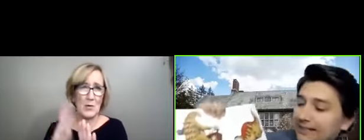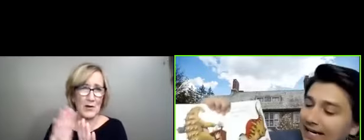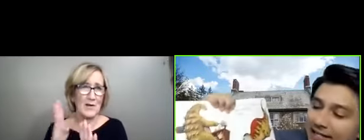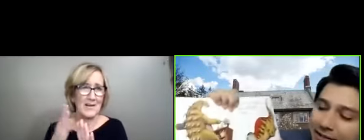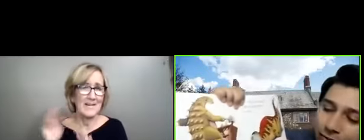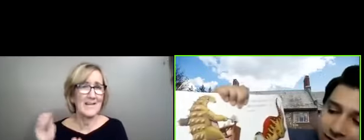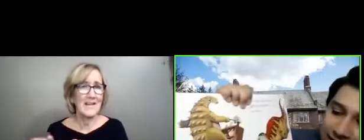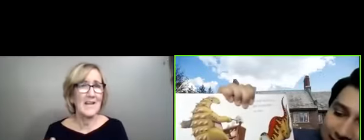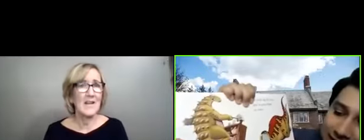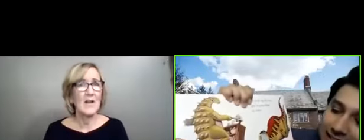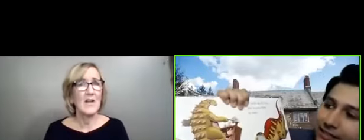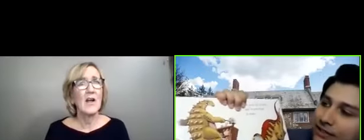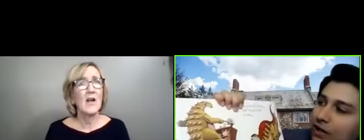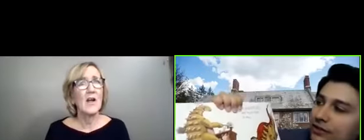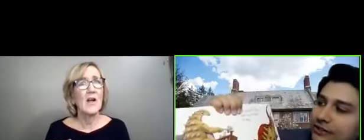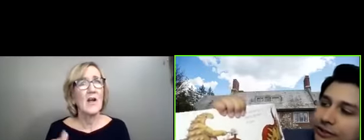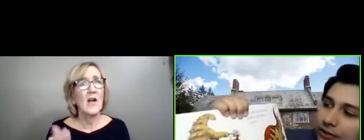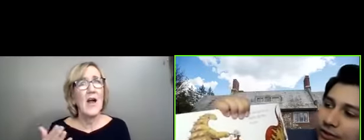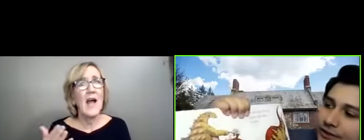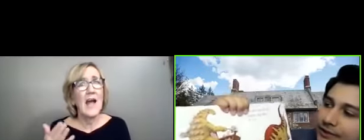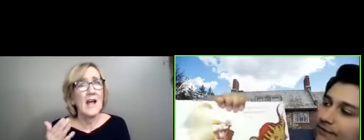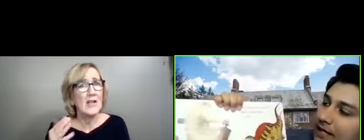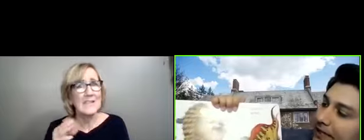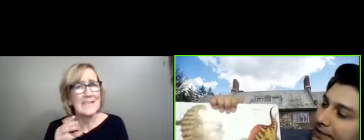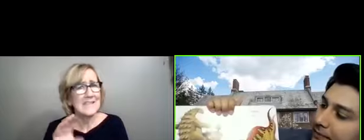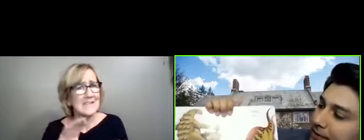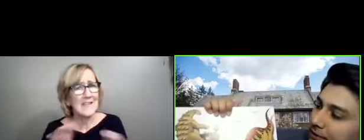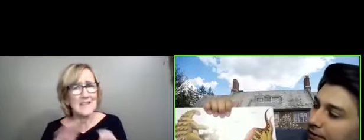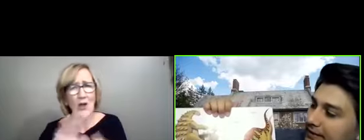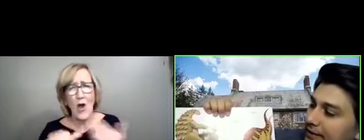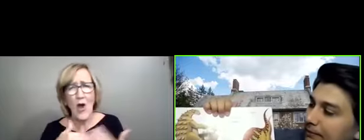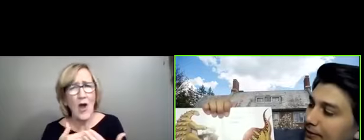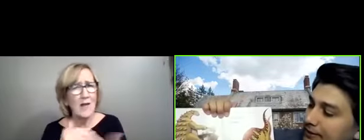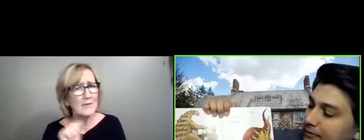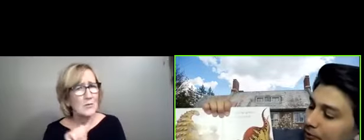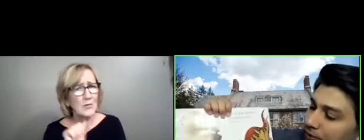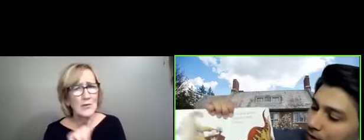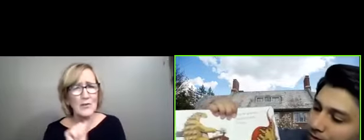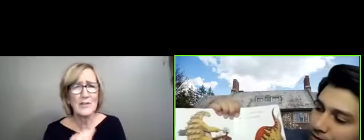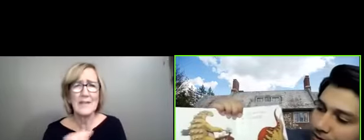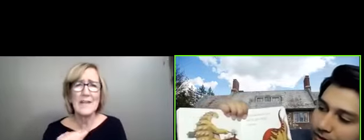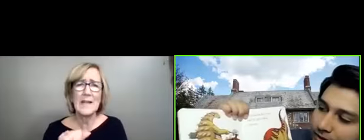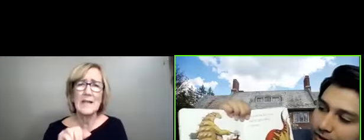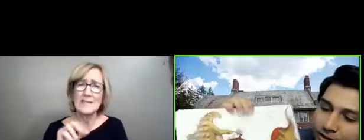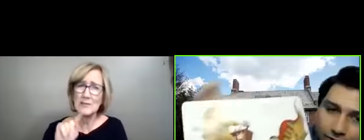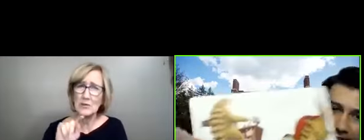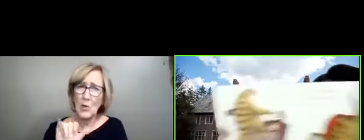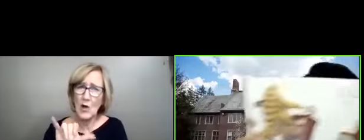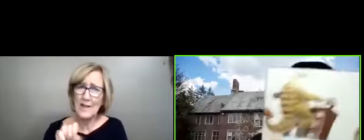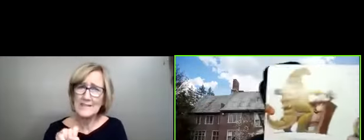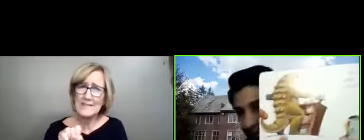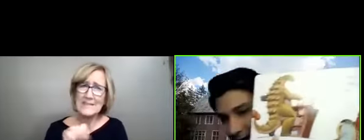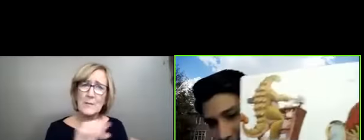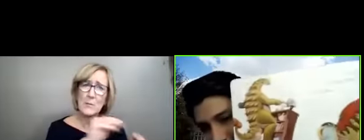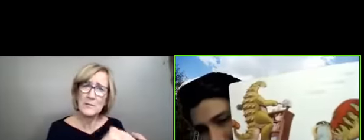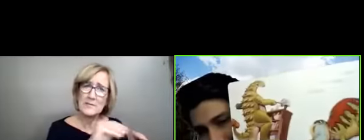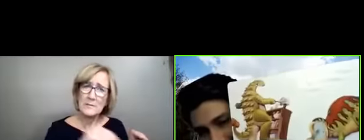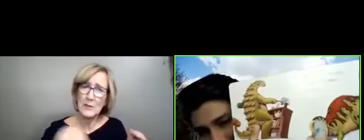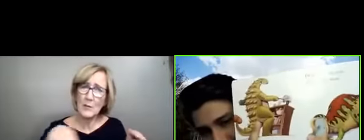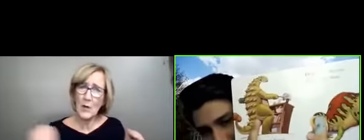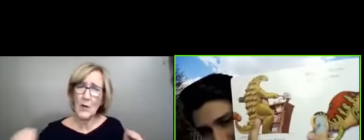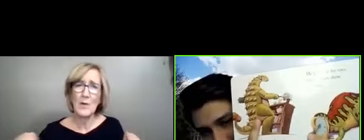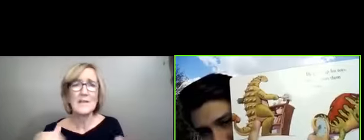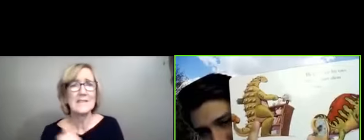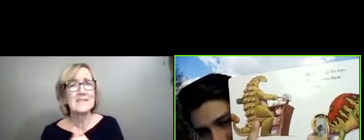Know what dinosaur doesn't? He does all his chores. He picks up his toys and he puts them in rows. He's helping out here. You